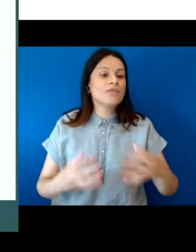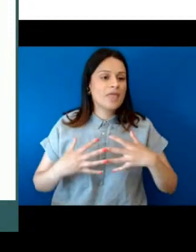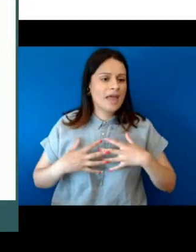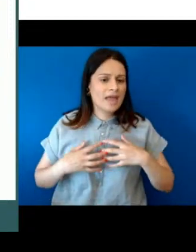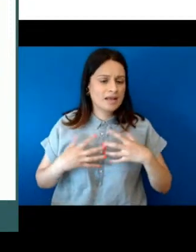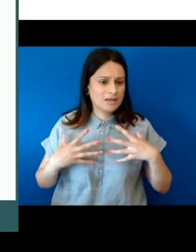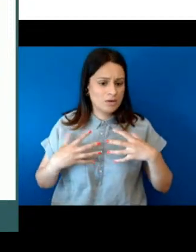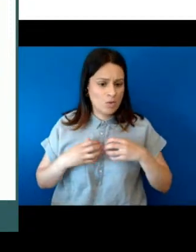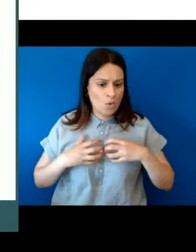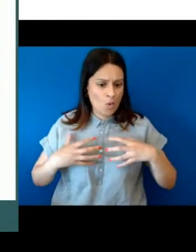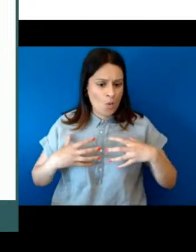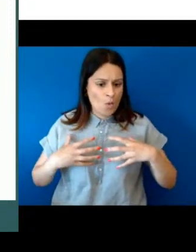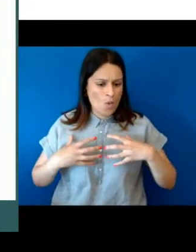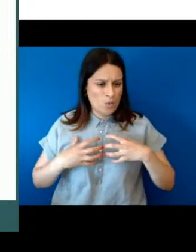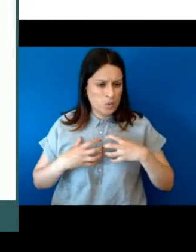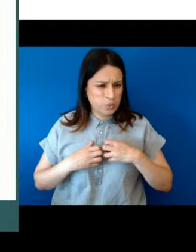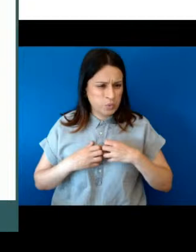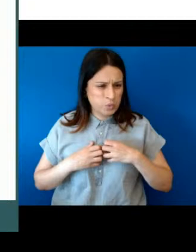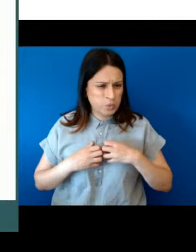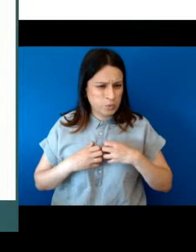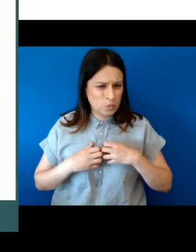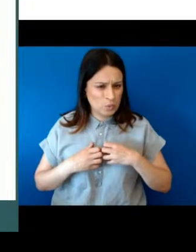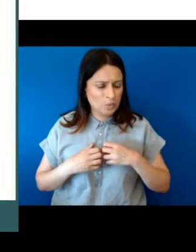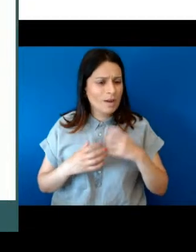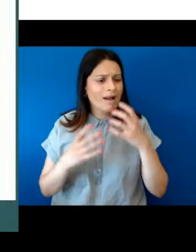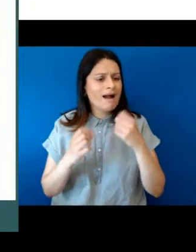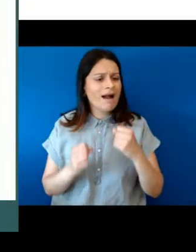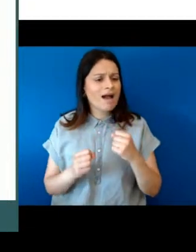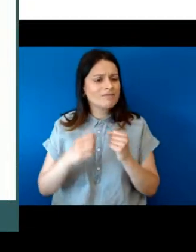talk about a symptom threshold, and so